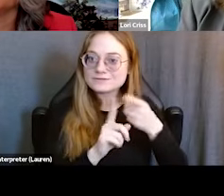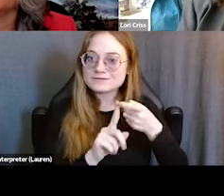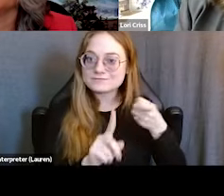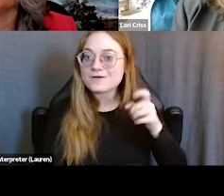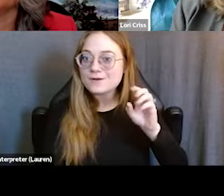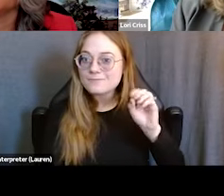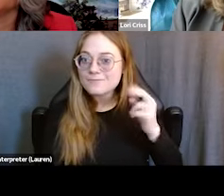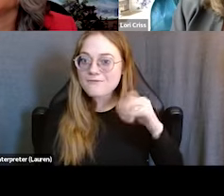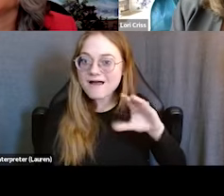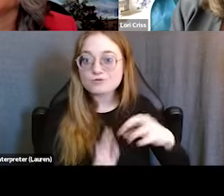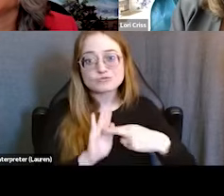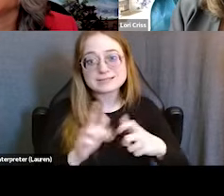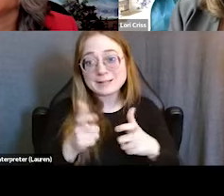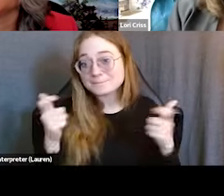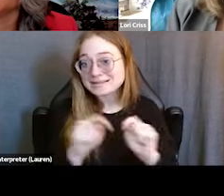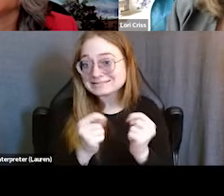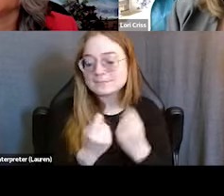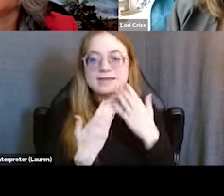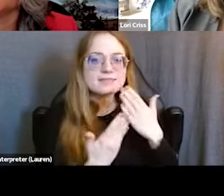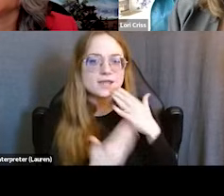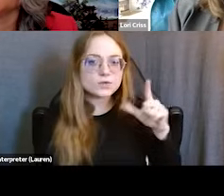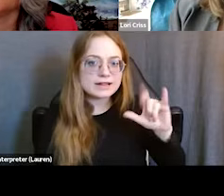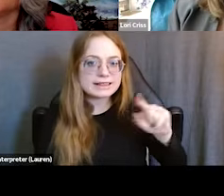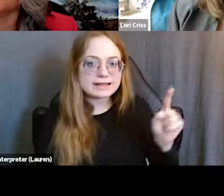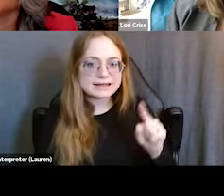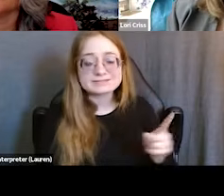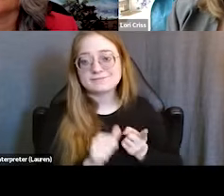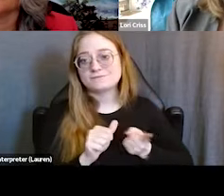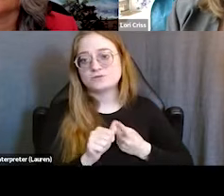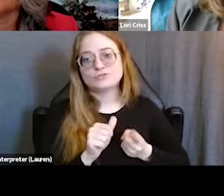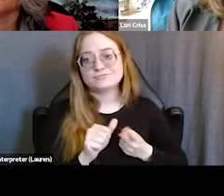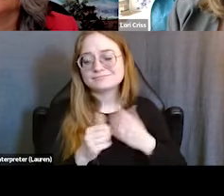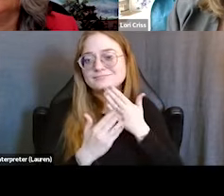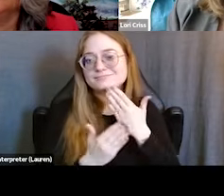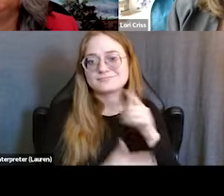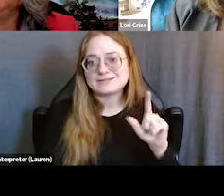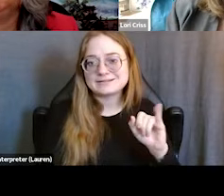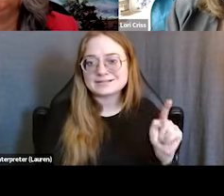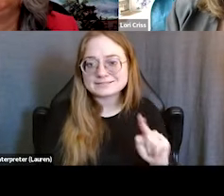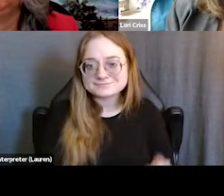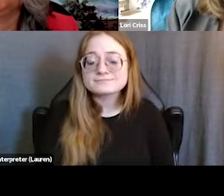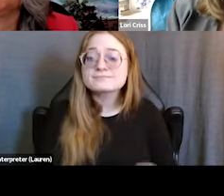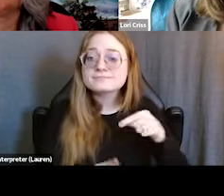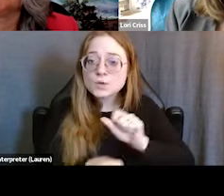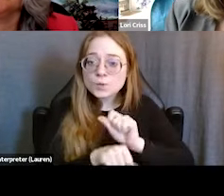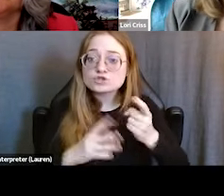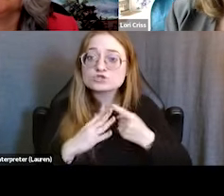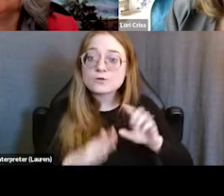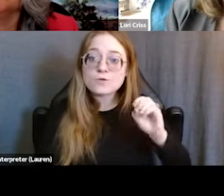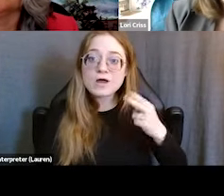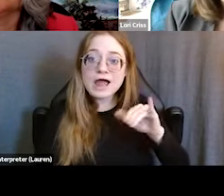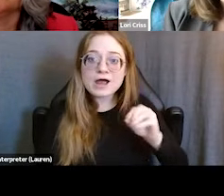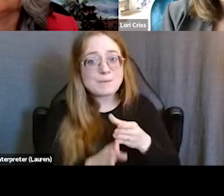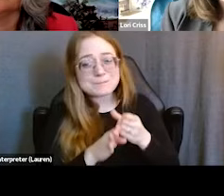team in Ohio. I want to thank Liz. First and foremost, this work started in Ohio before I came into